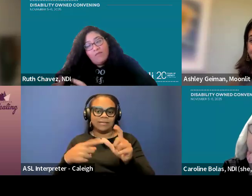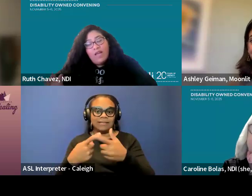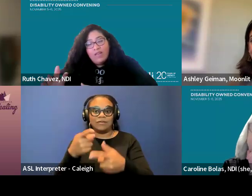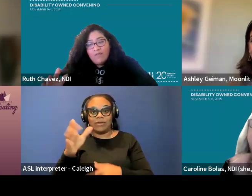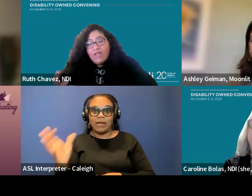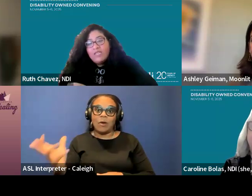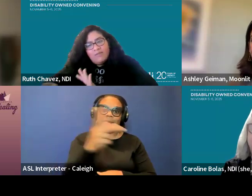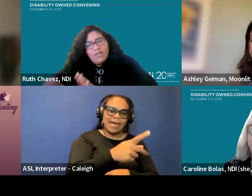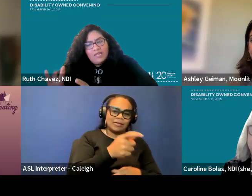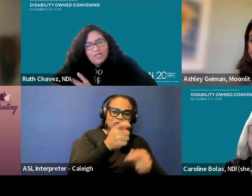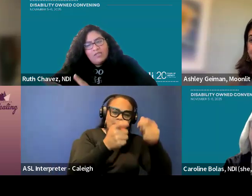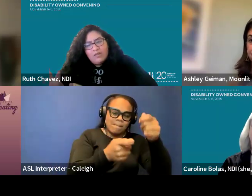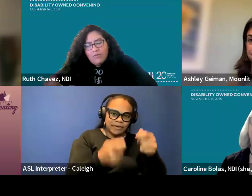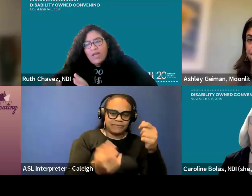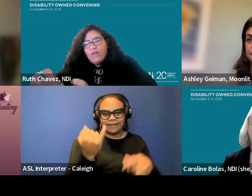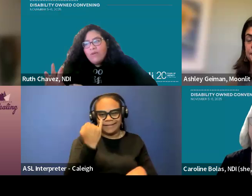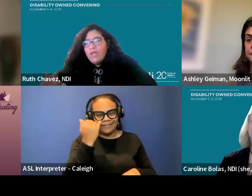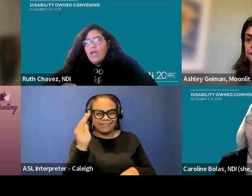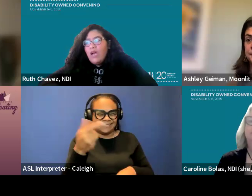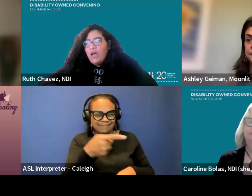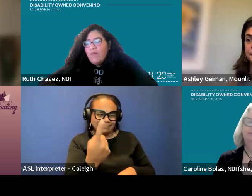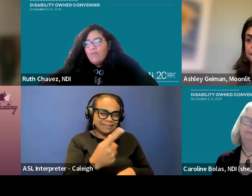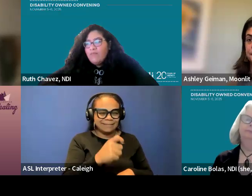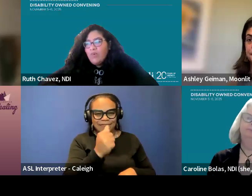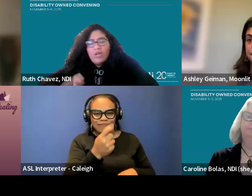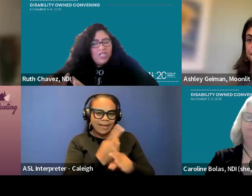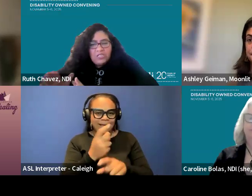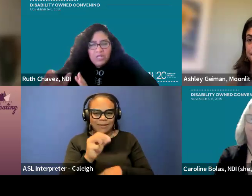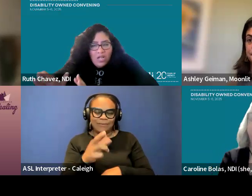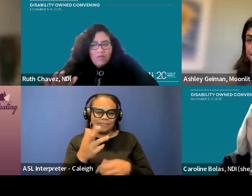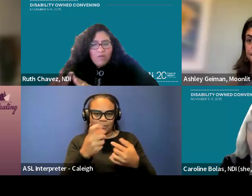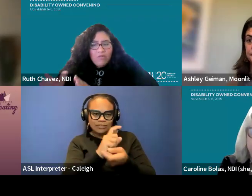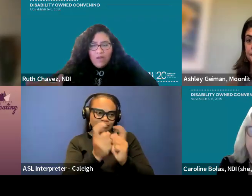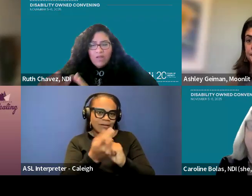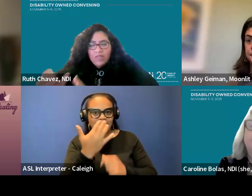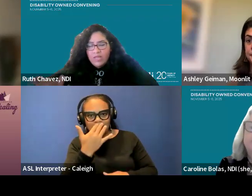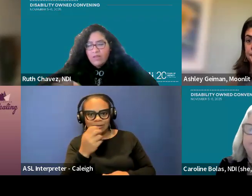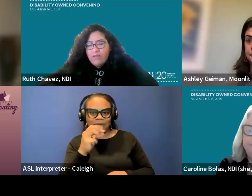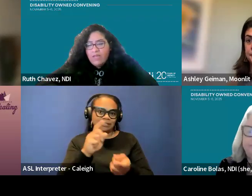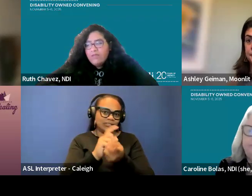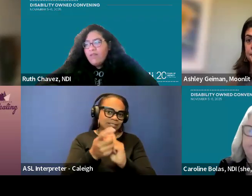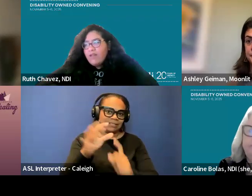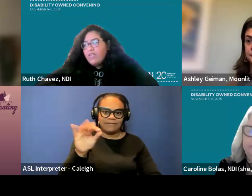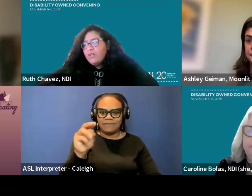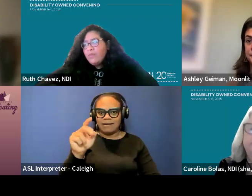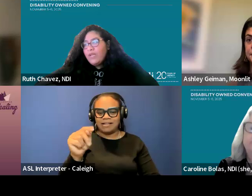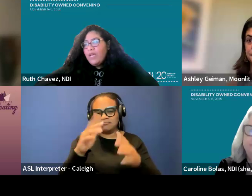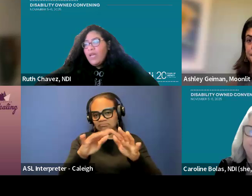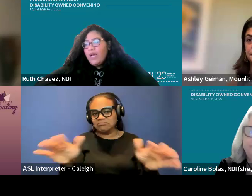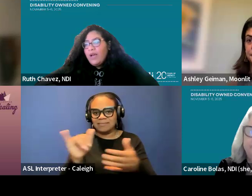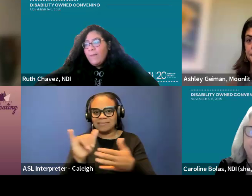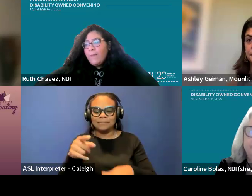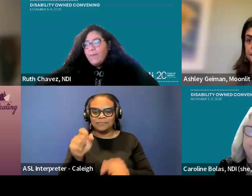and modify if something doesn't look right, or you want to change the color or font, things of that nature.